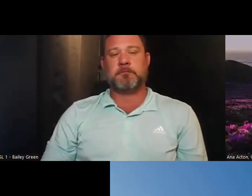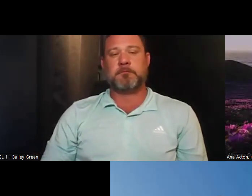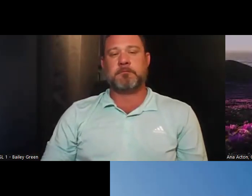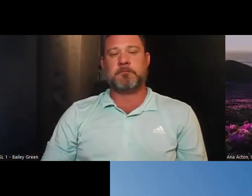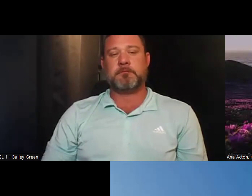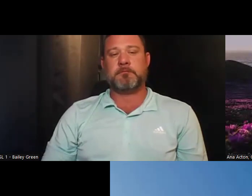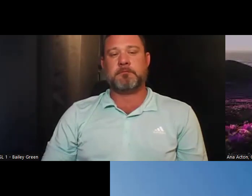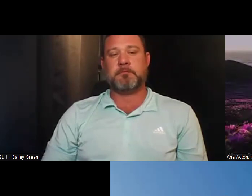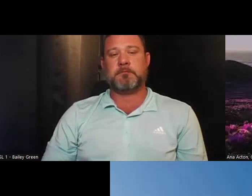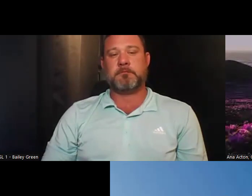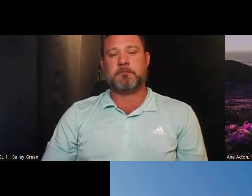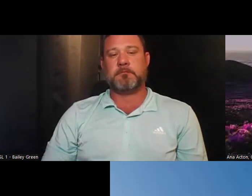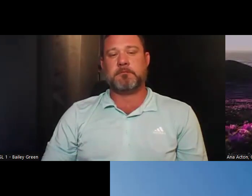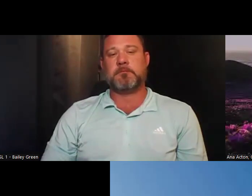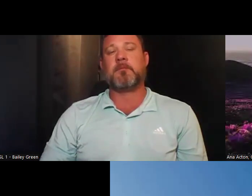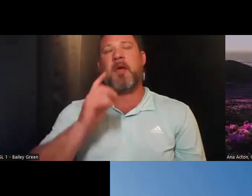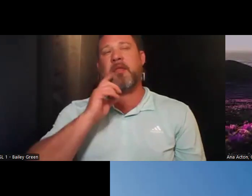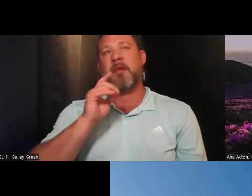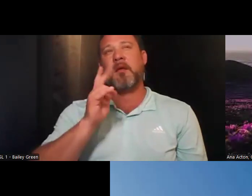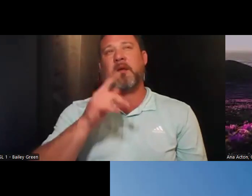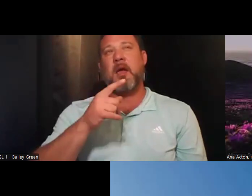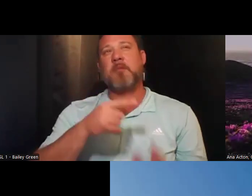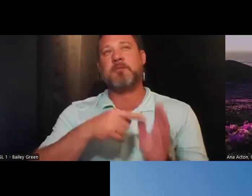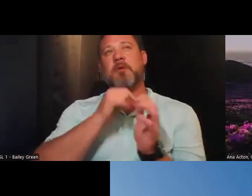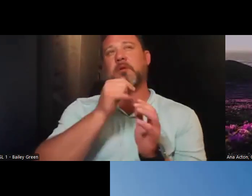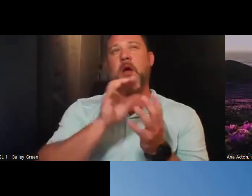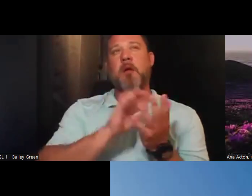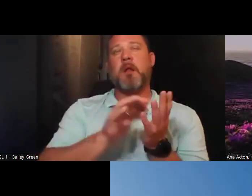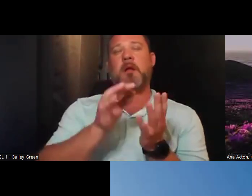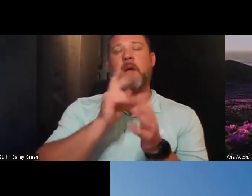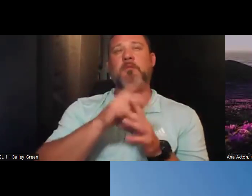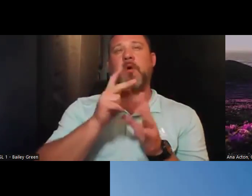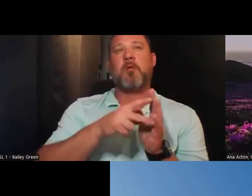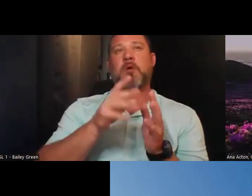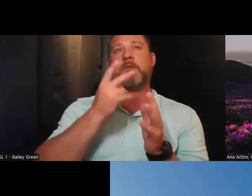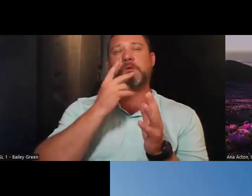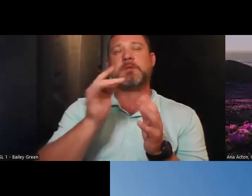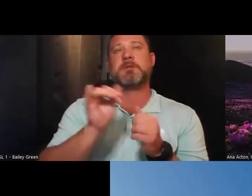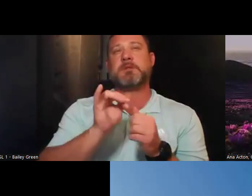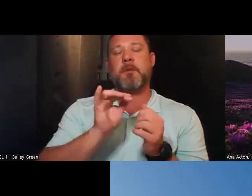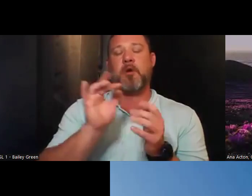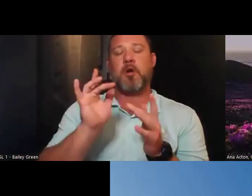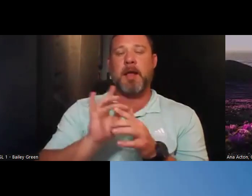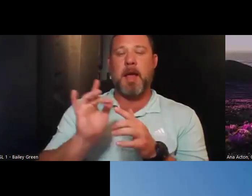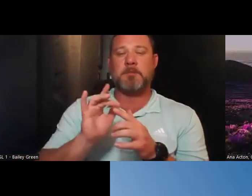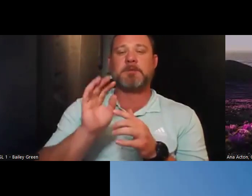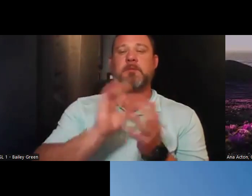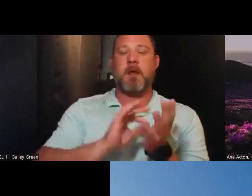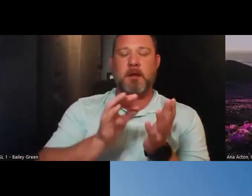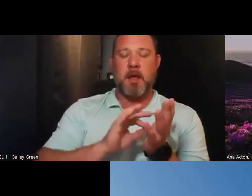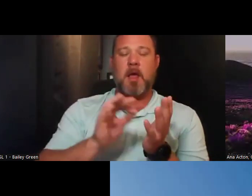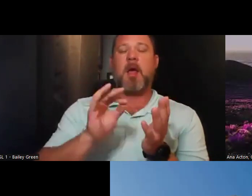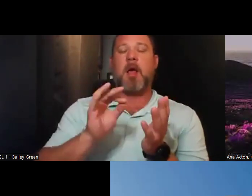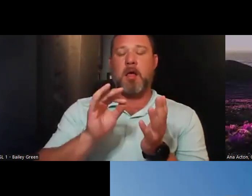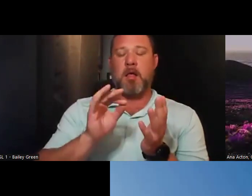I think what the gap analysis really shows for non-Medi-Cal programs, but also I think you see similar gaps in the Medi-Cal gap analysis